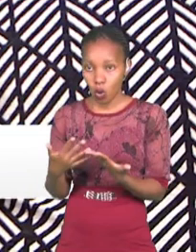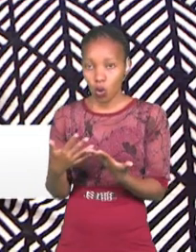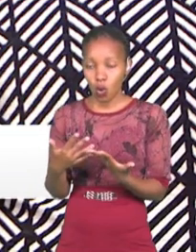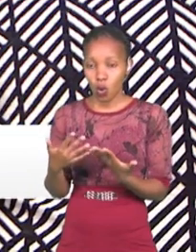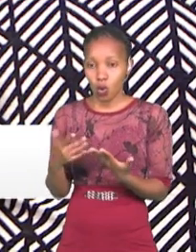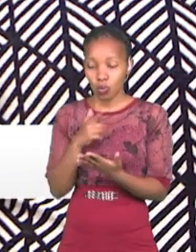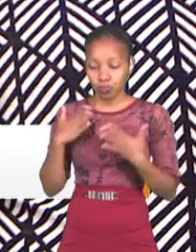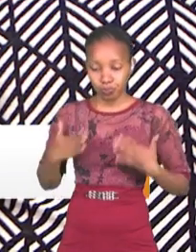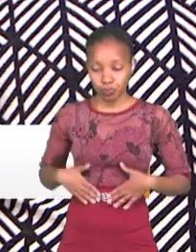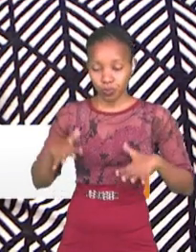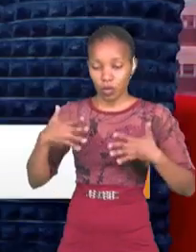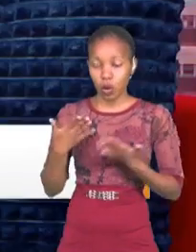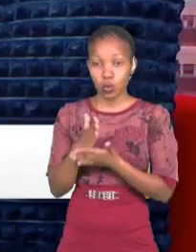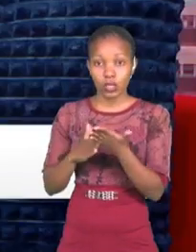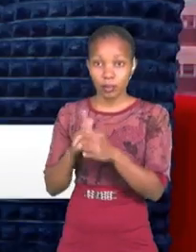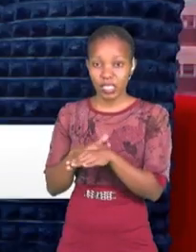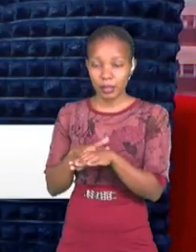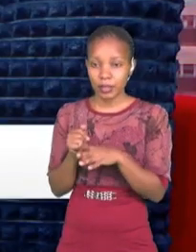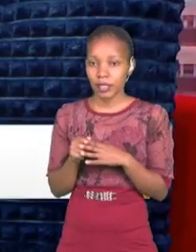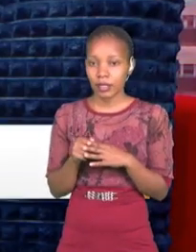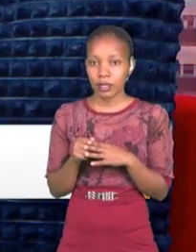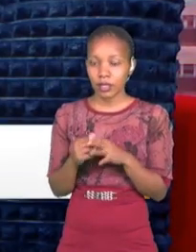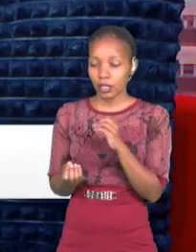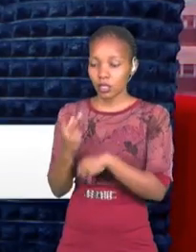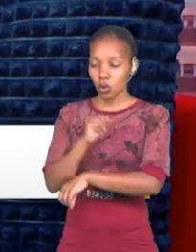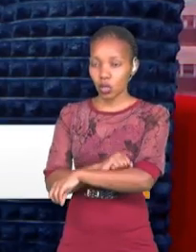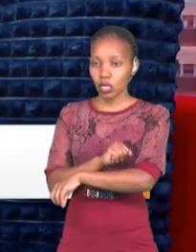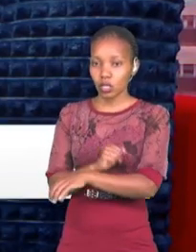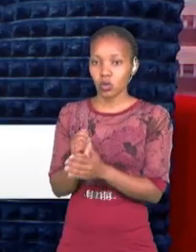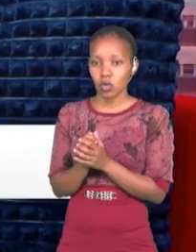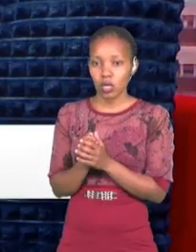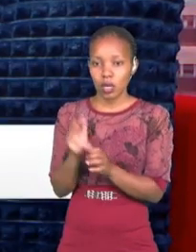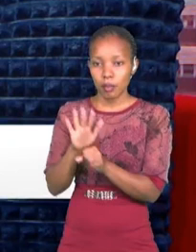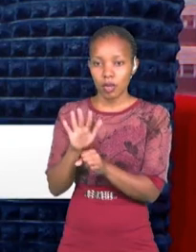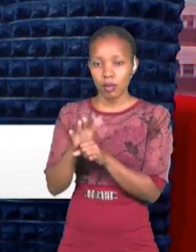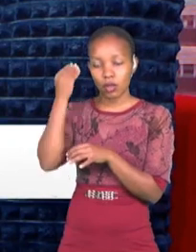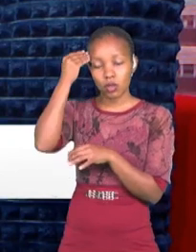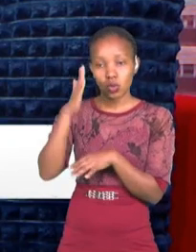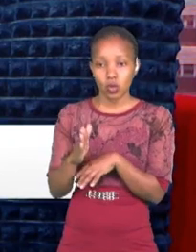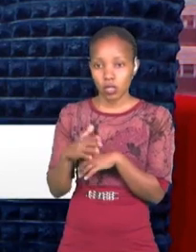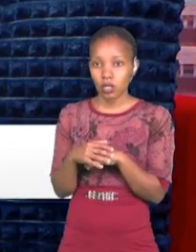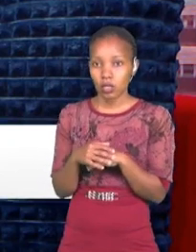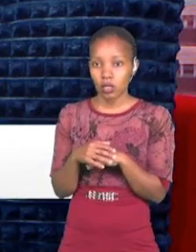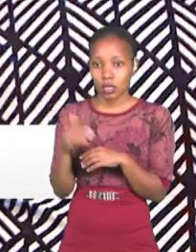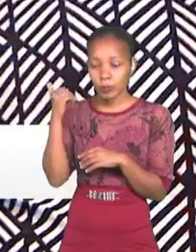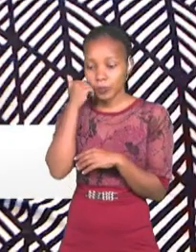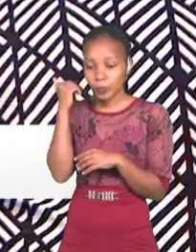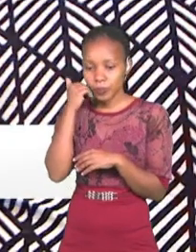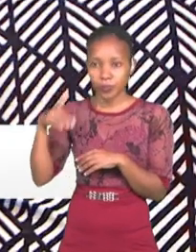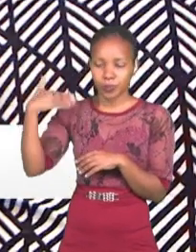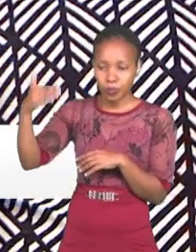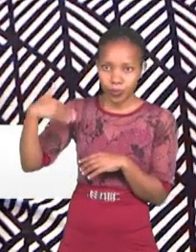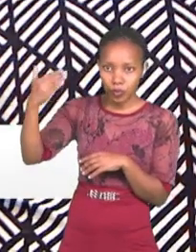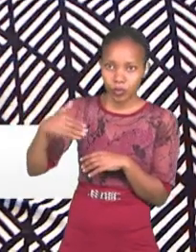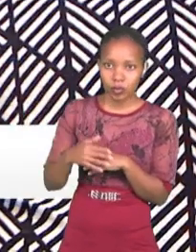is. Sometimes, even in secondary school, high school, we find so many people in the sick bay. People are sick all the